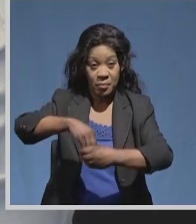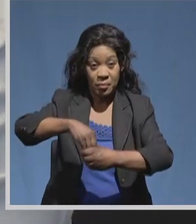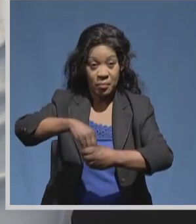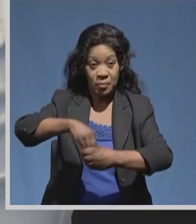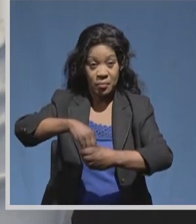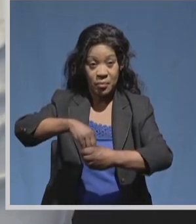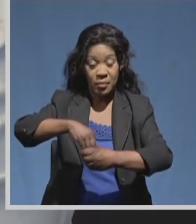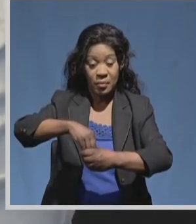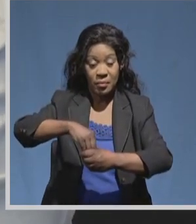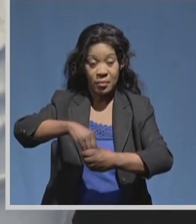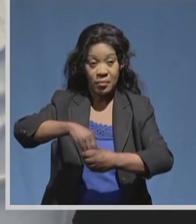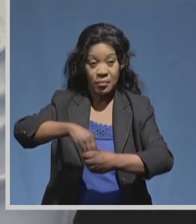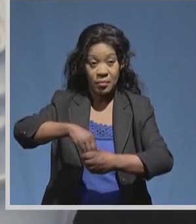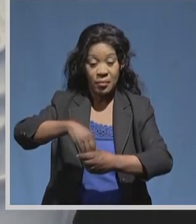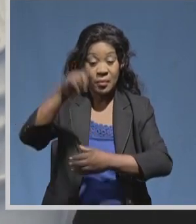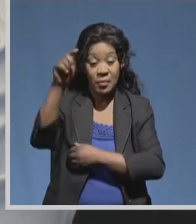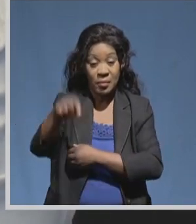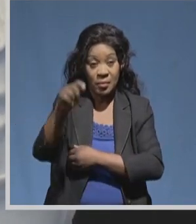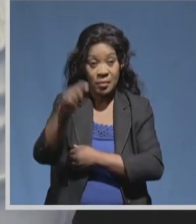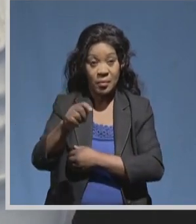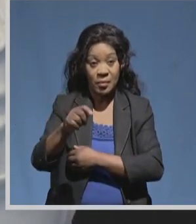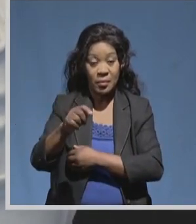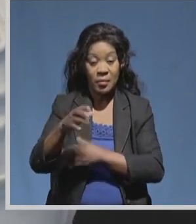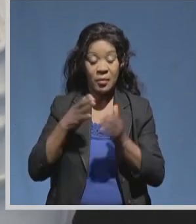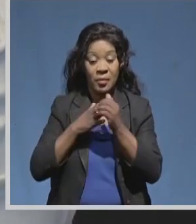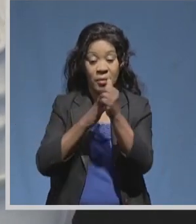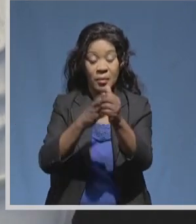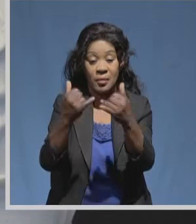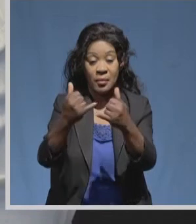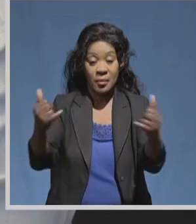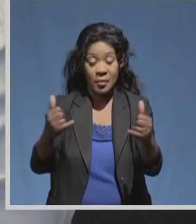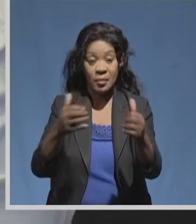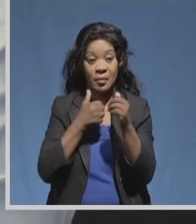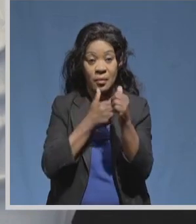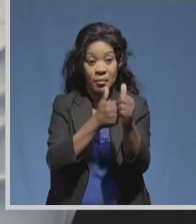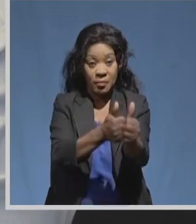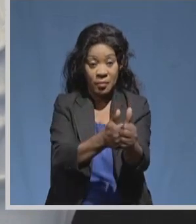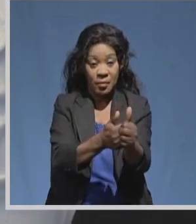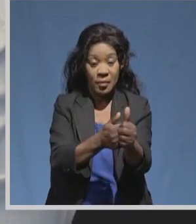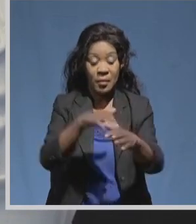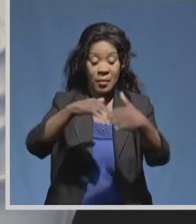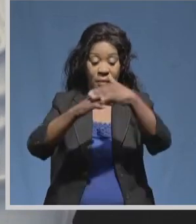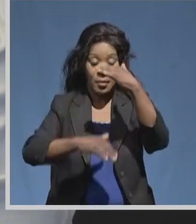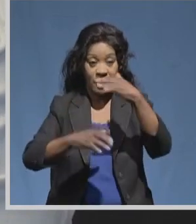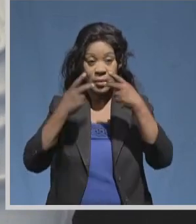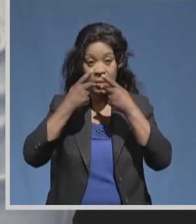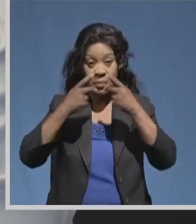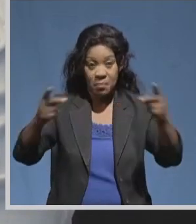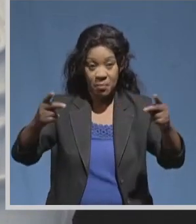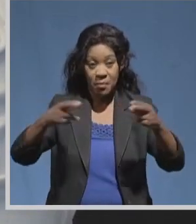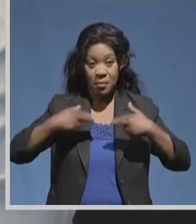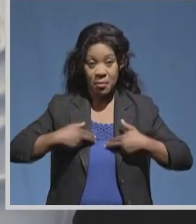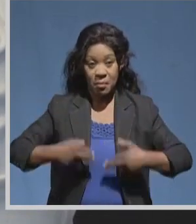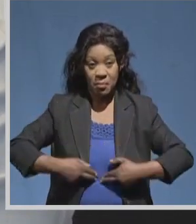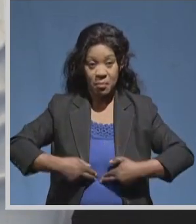there is need to comply to the guidelines and regulations under the Public Health Act. And there